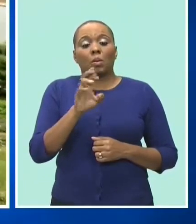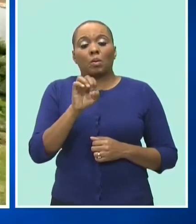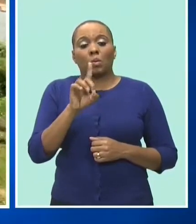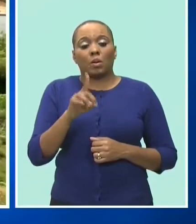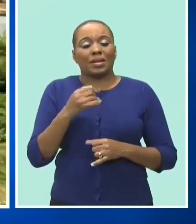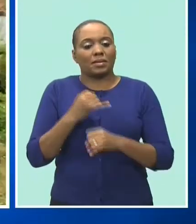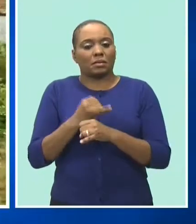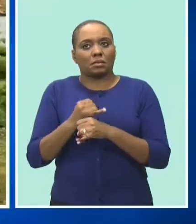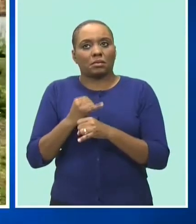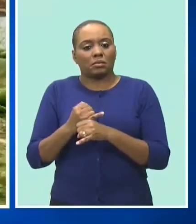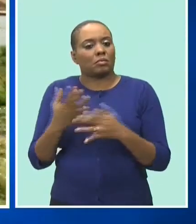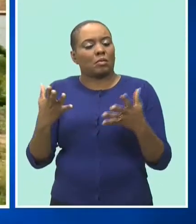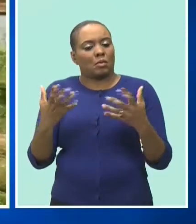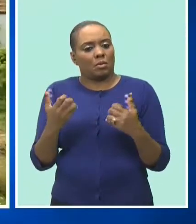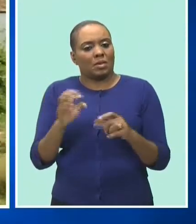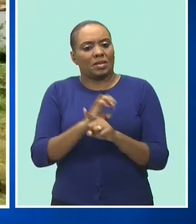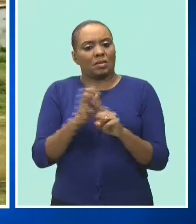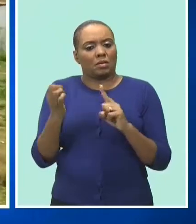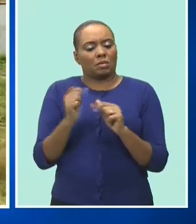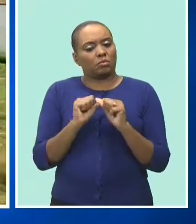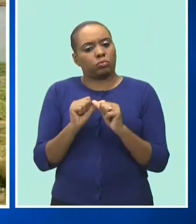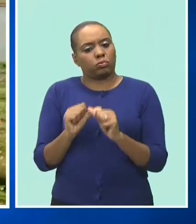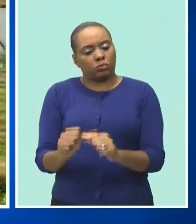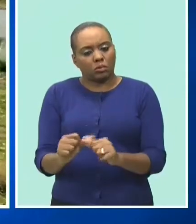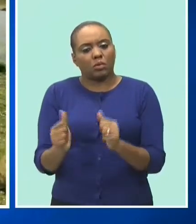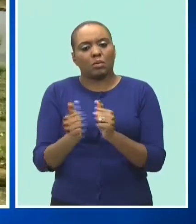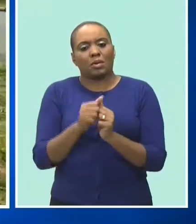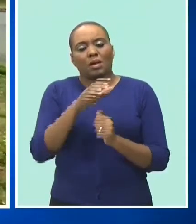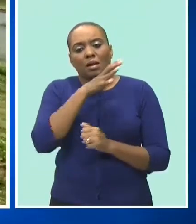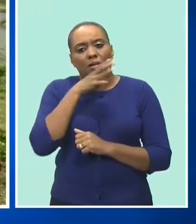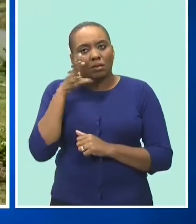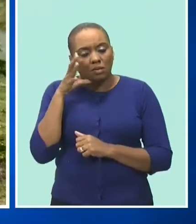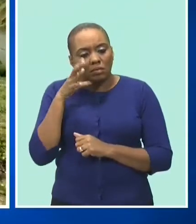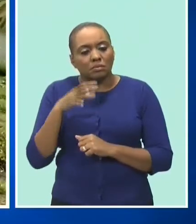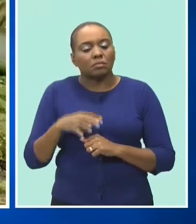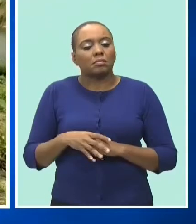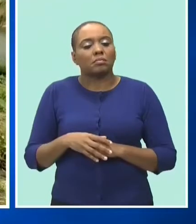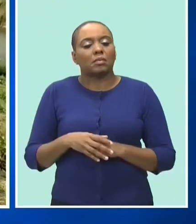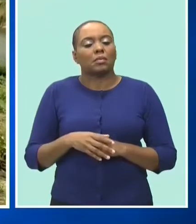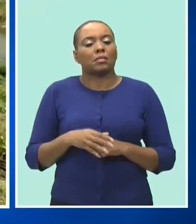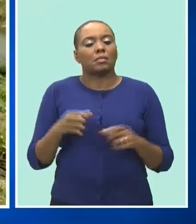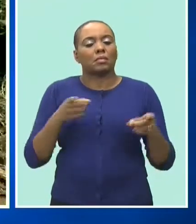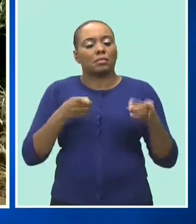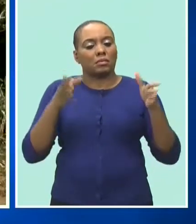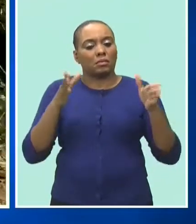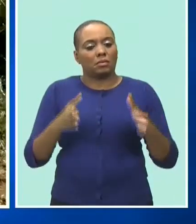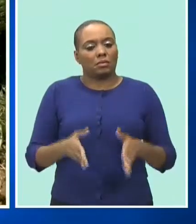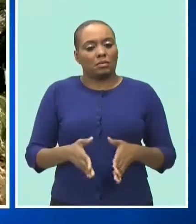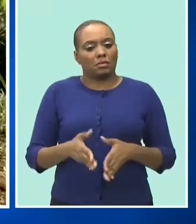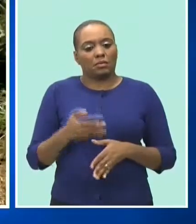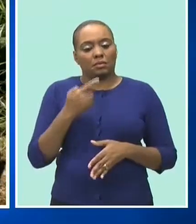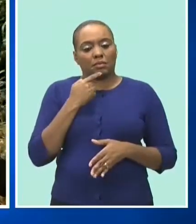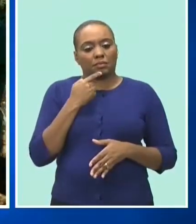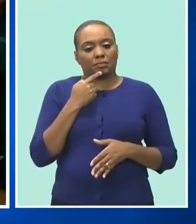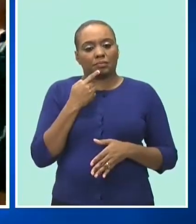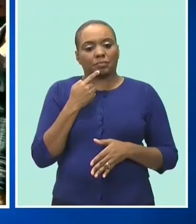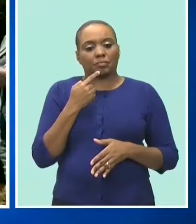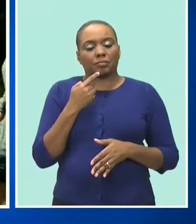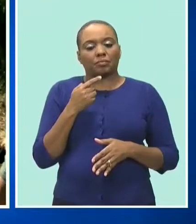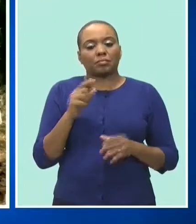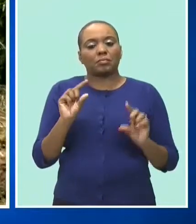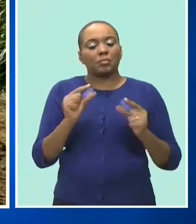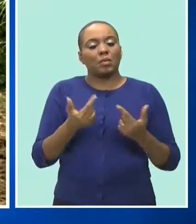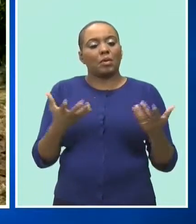promote environmental sustainability through agroforestry. According to Managing Director Keisha Farnham, the organization is committed